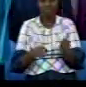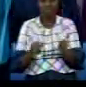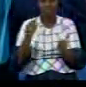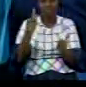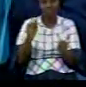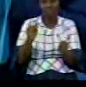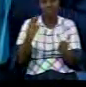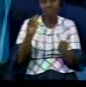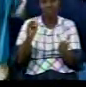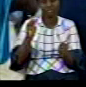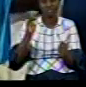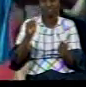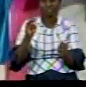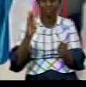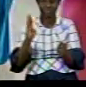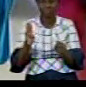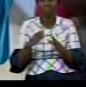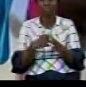them see